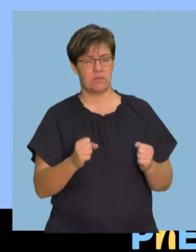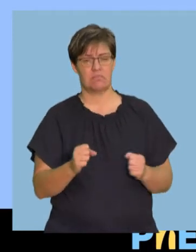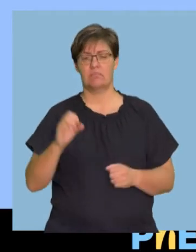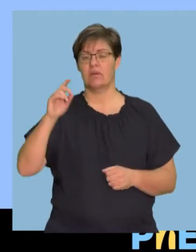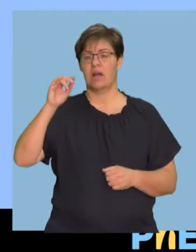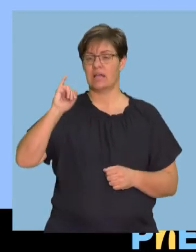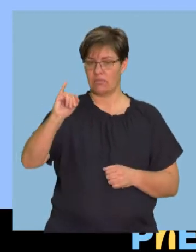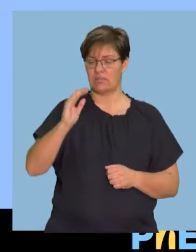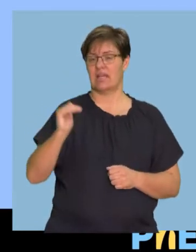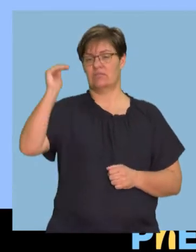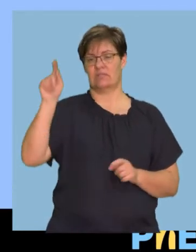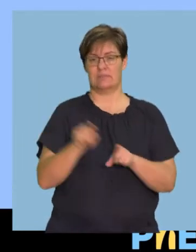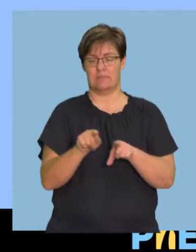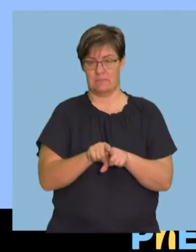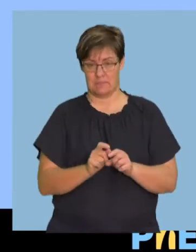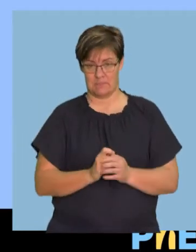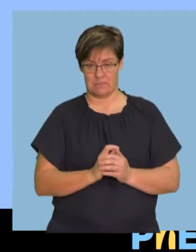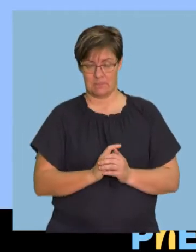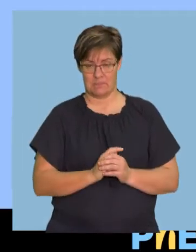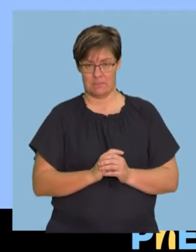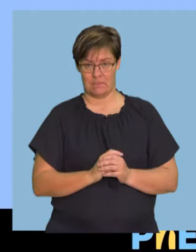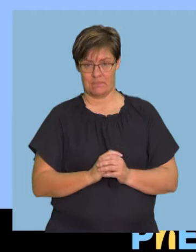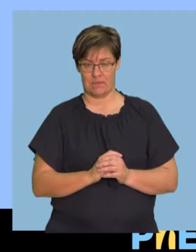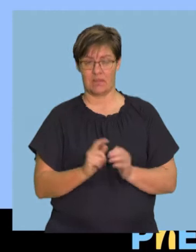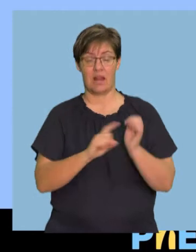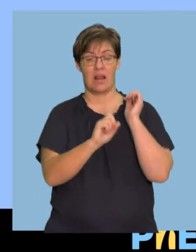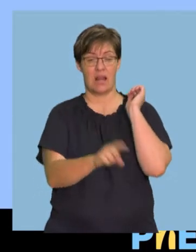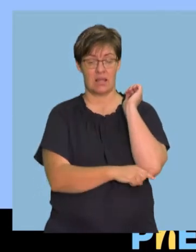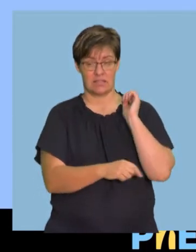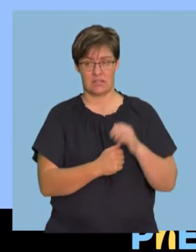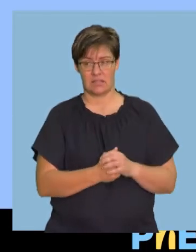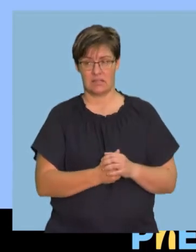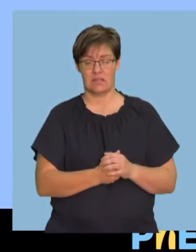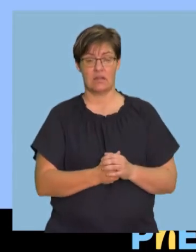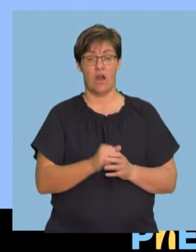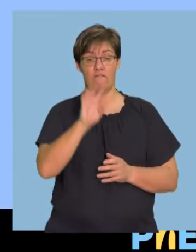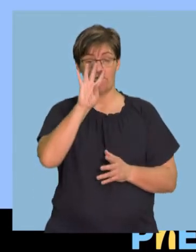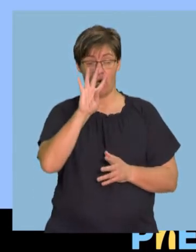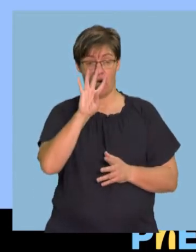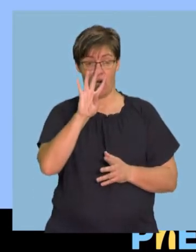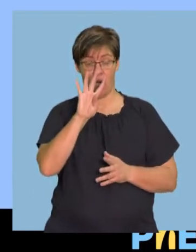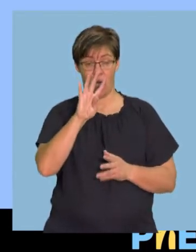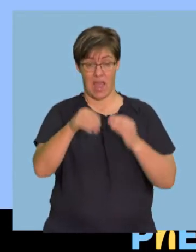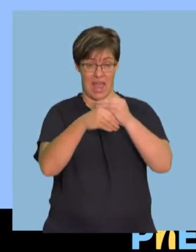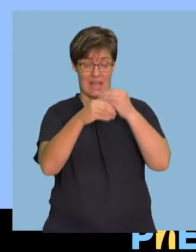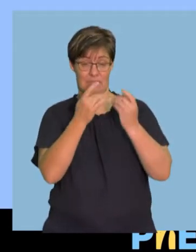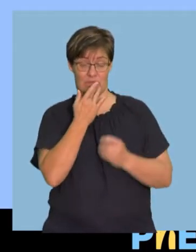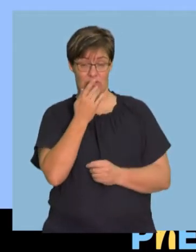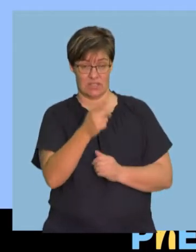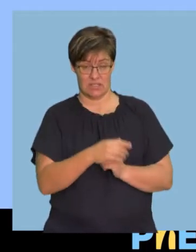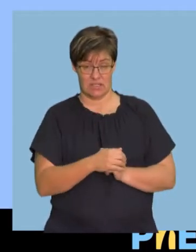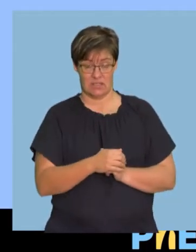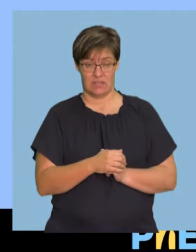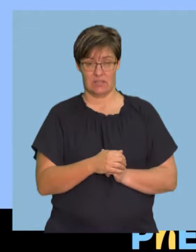volts. Current is also increased, okay? Now, let's do the last one, making it 4 times as bigger. So if the